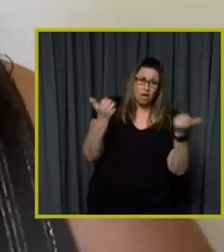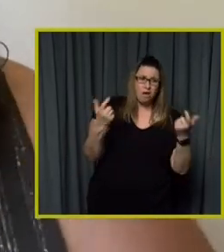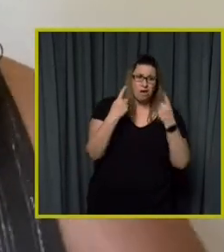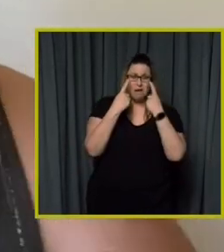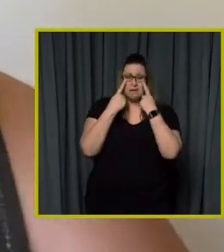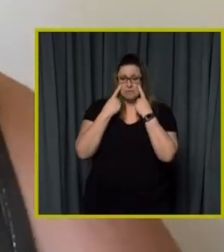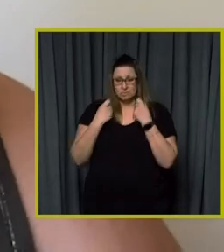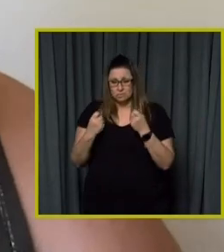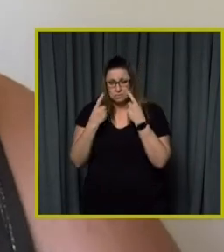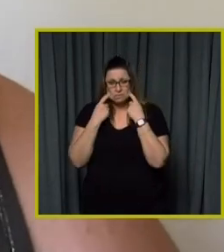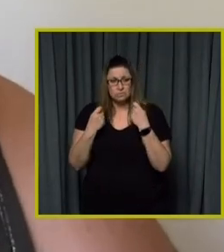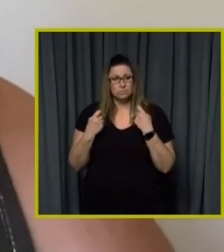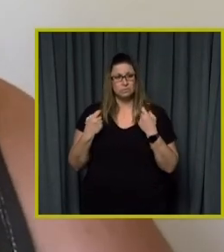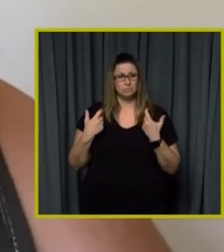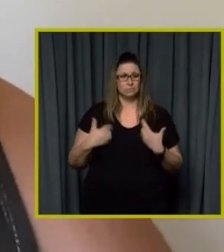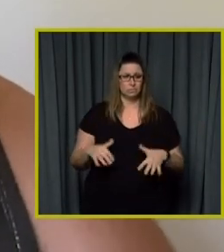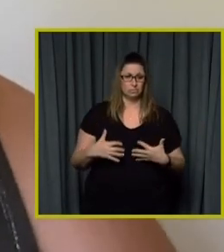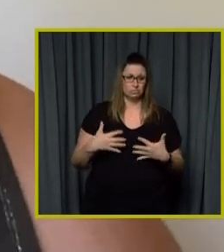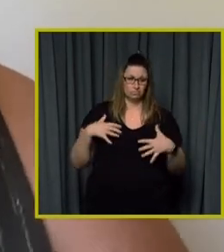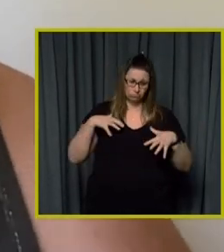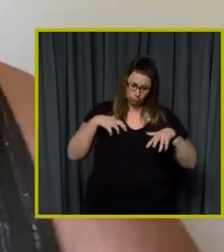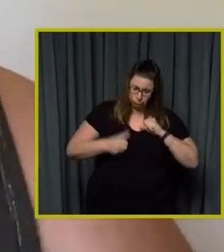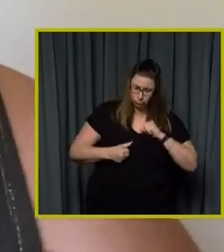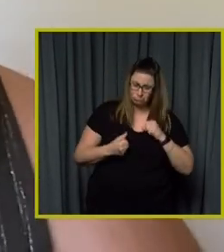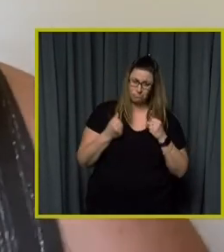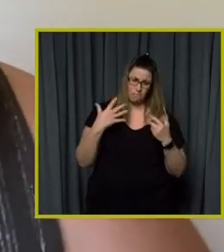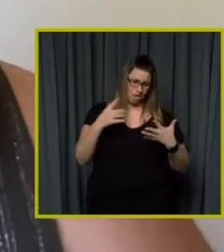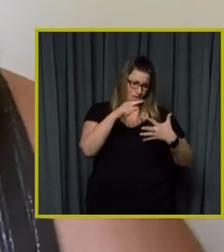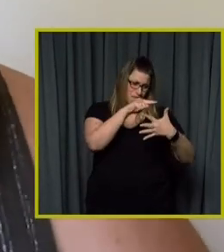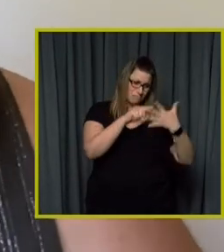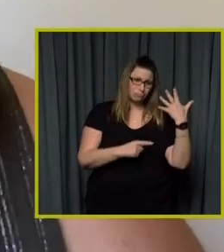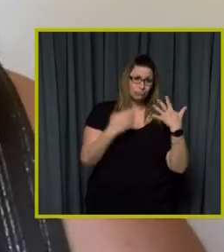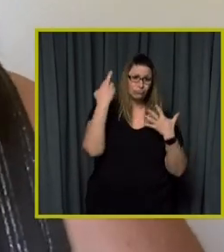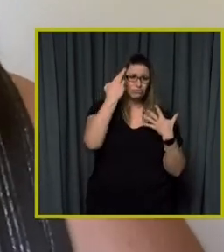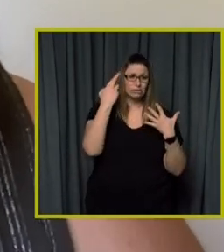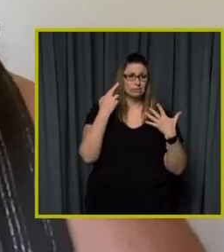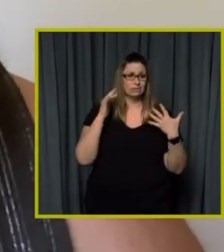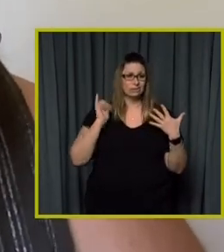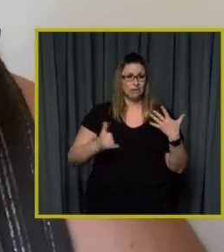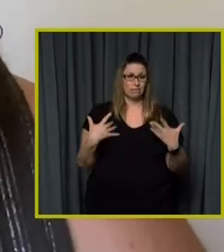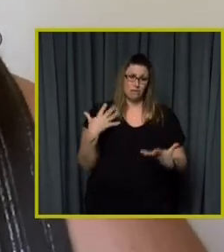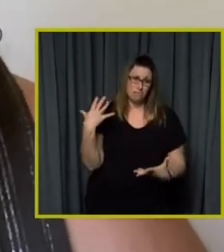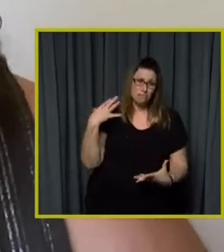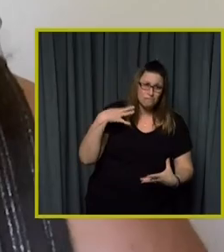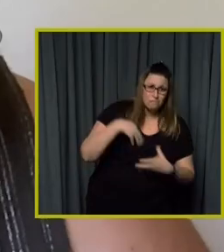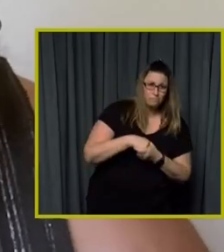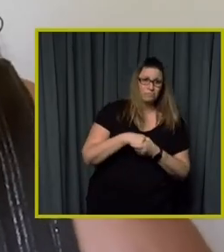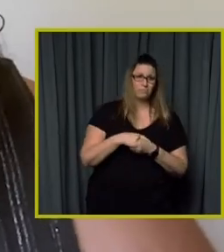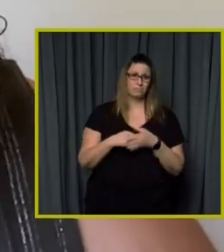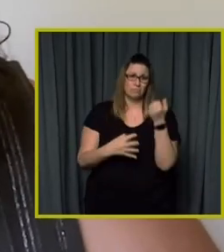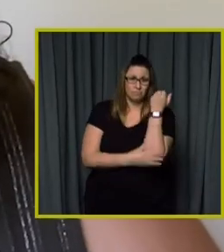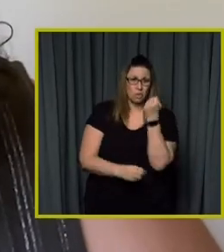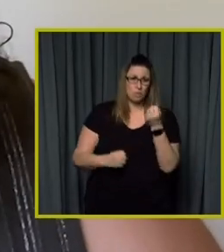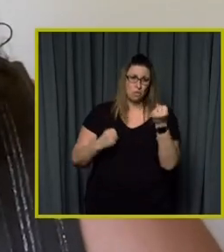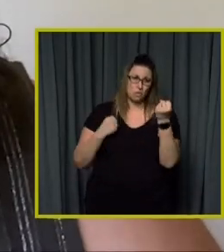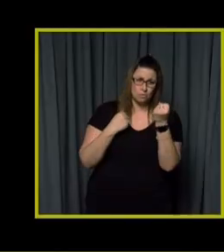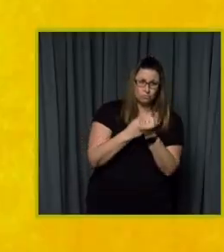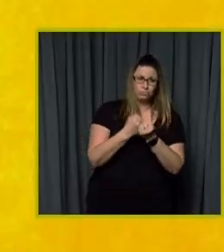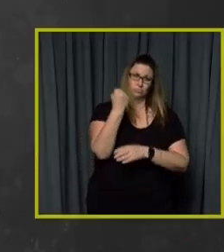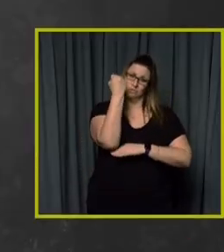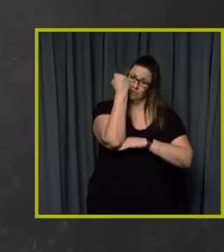And it's for these reasons and more that I'm a part of the Poor People's Campaign, a national call for moral revival.